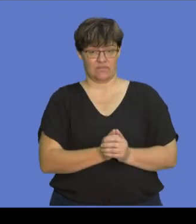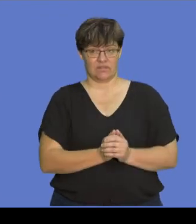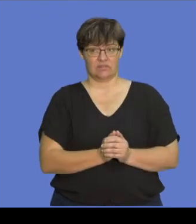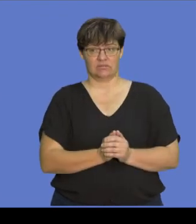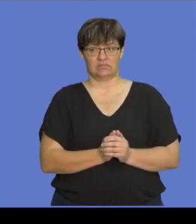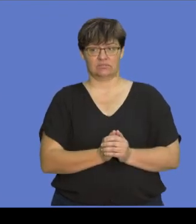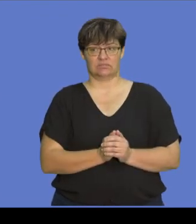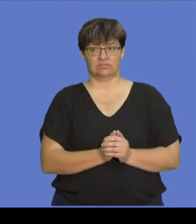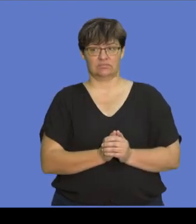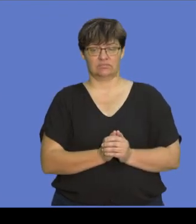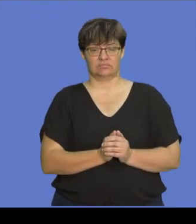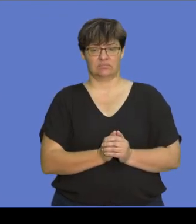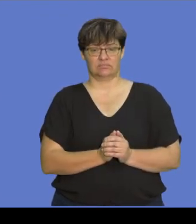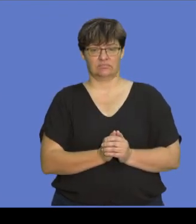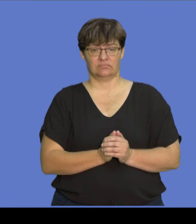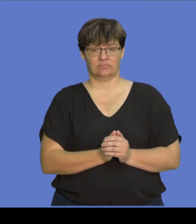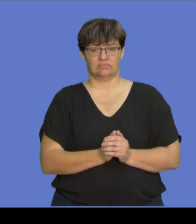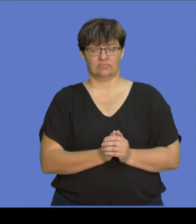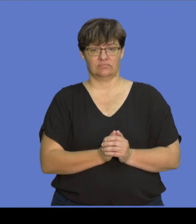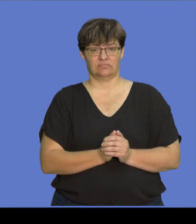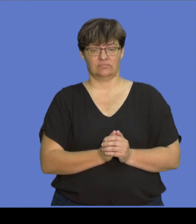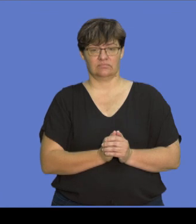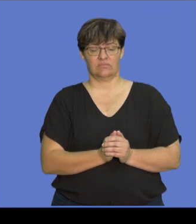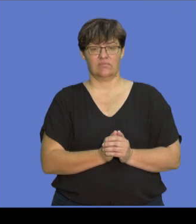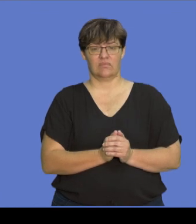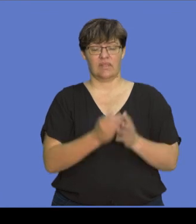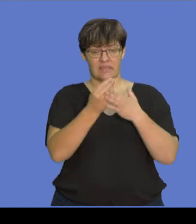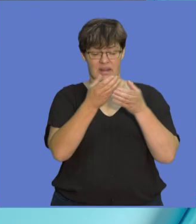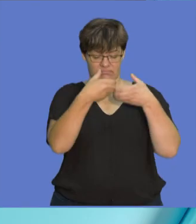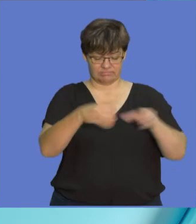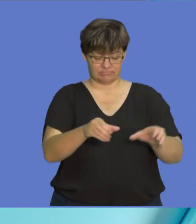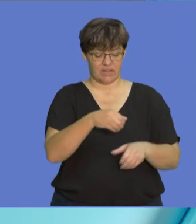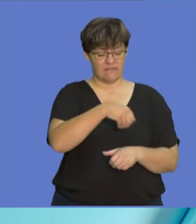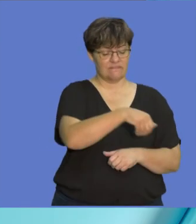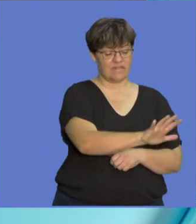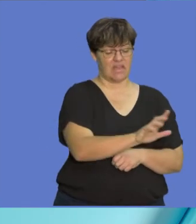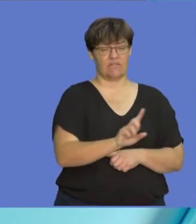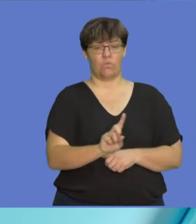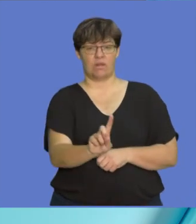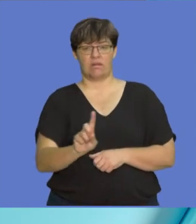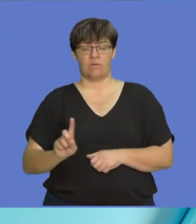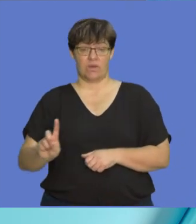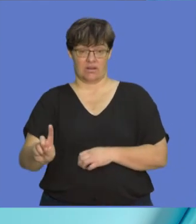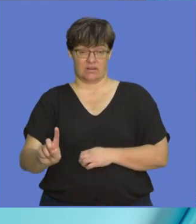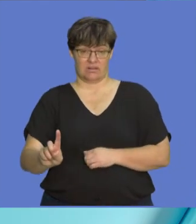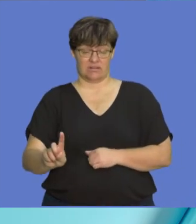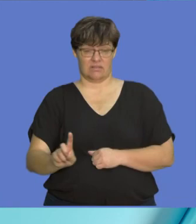what do? Then you apportion it in terms of the ratio which is given to you.